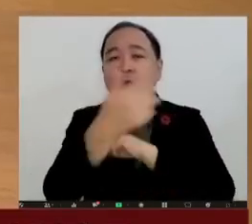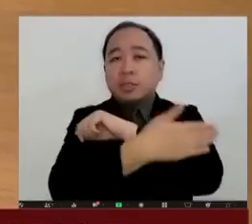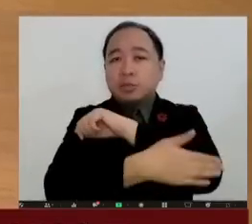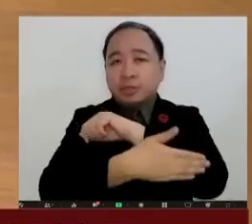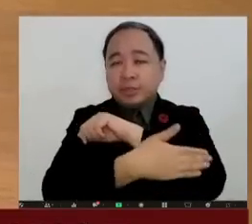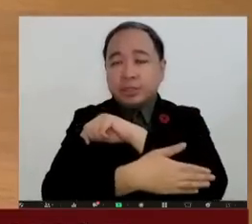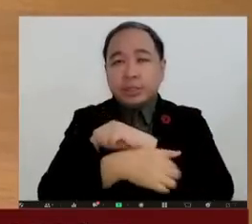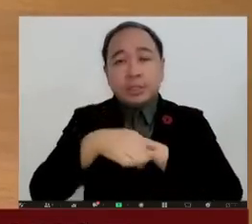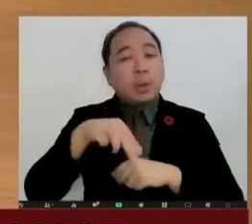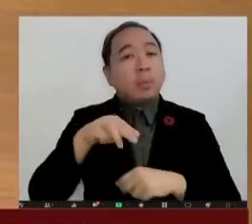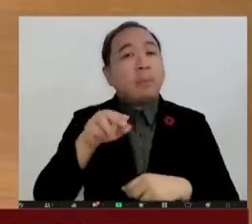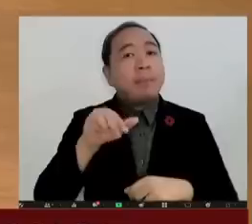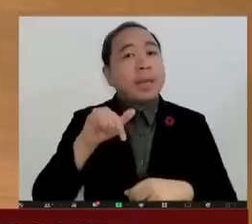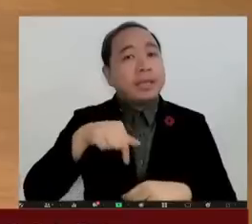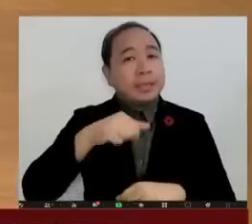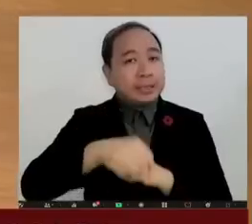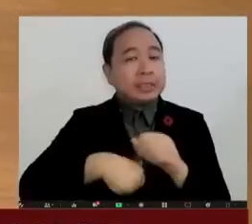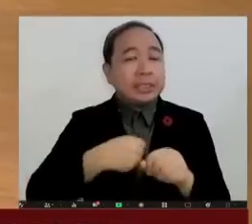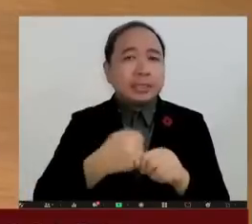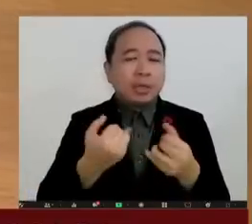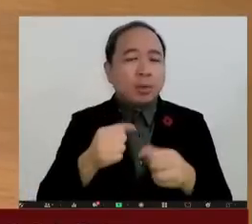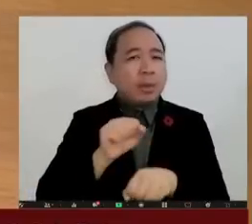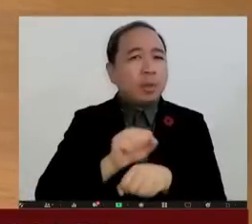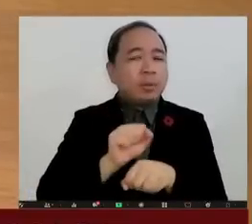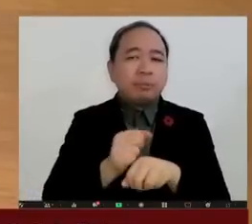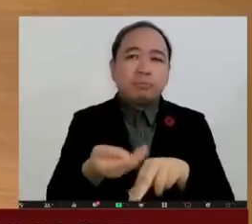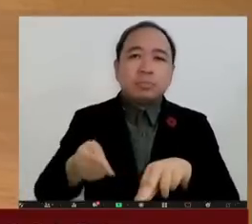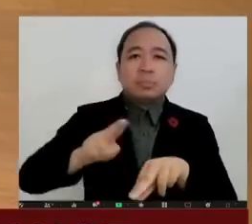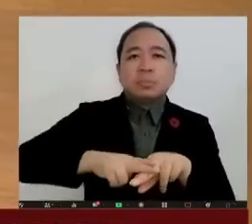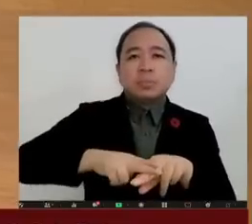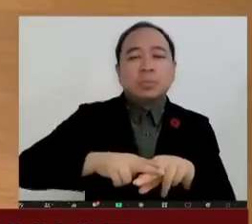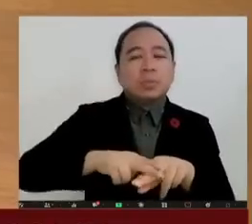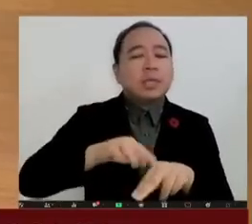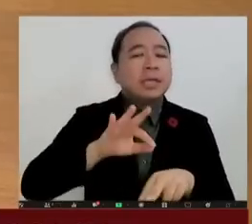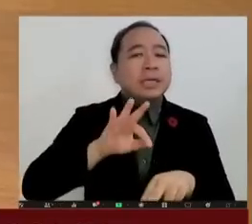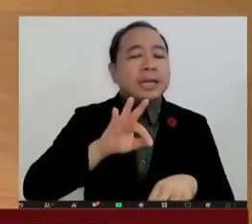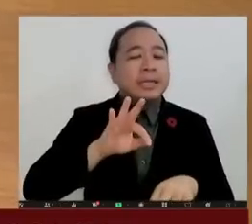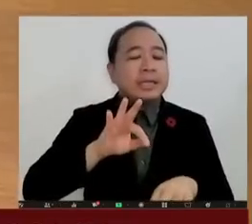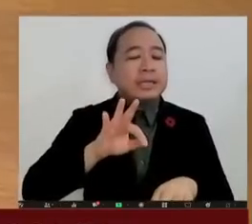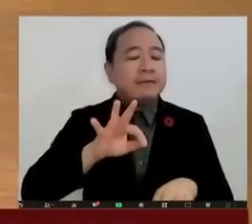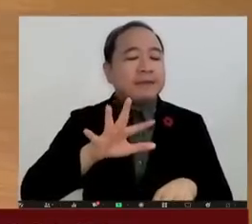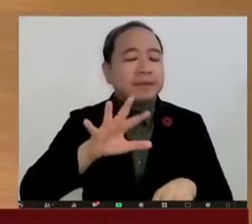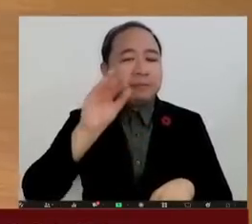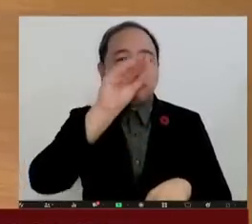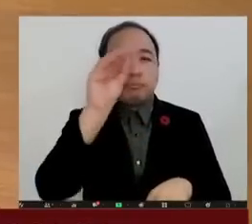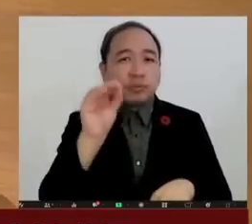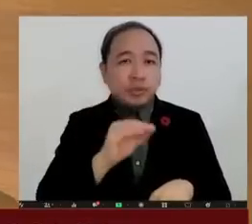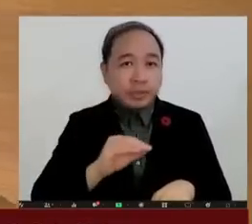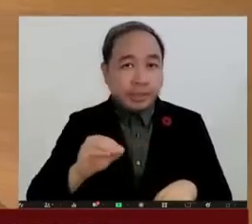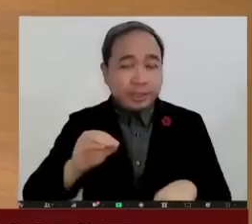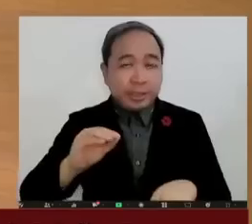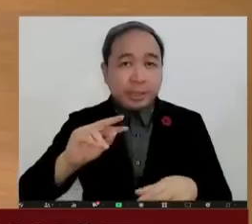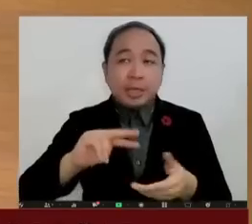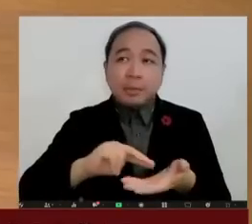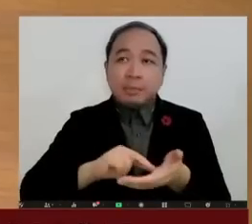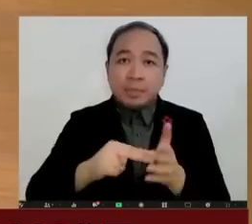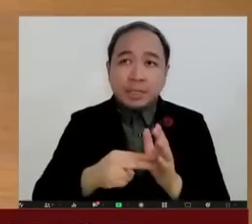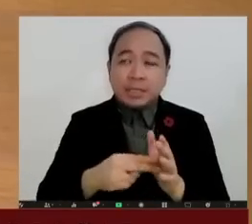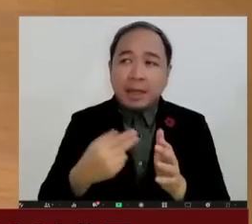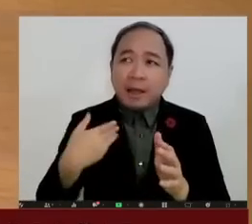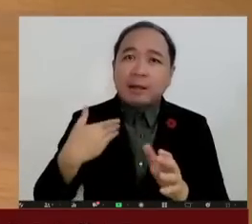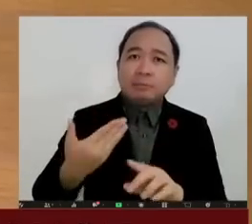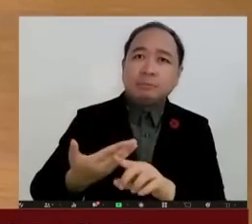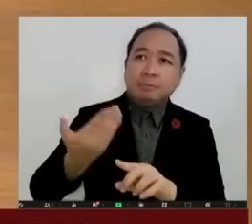to 95.7%, clear proof of the improvement from the severe unemployment that we experienced during the height